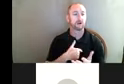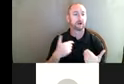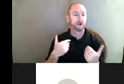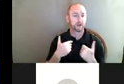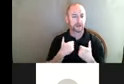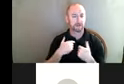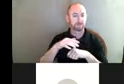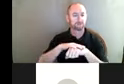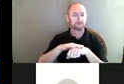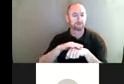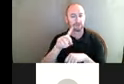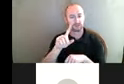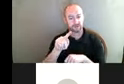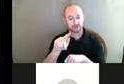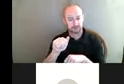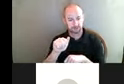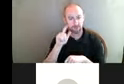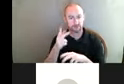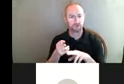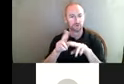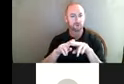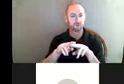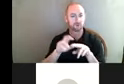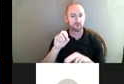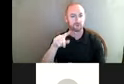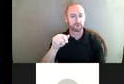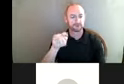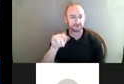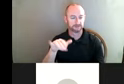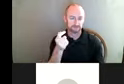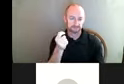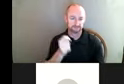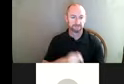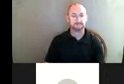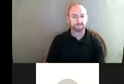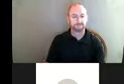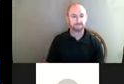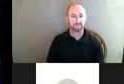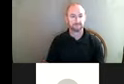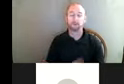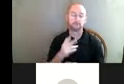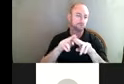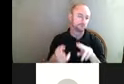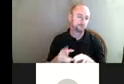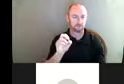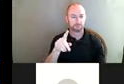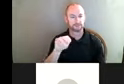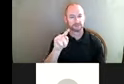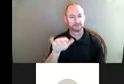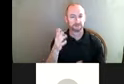the surficial data. I'm going to increase the opacity a little bit, or decrease opacity.